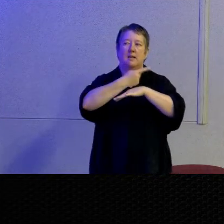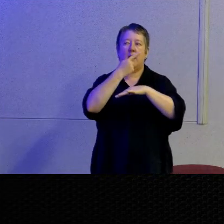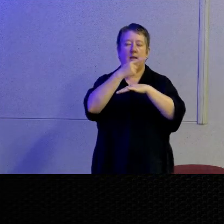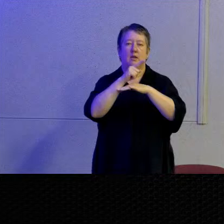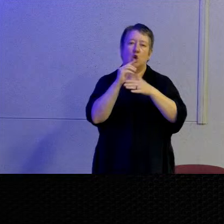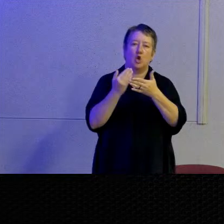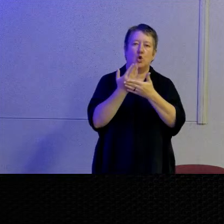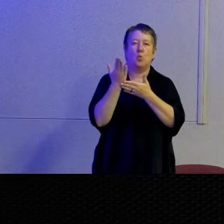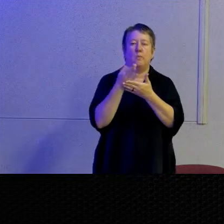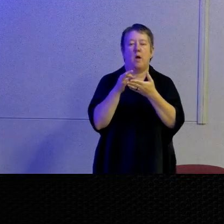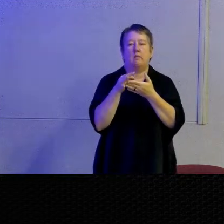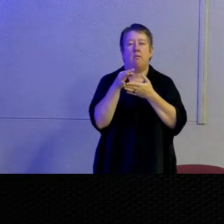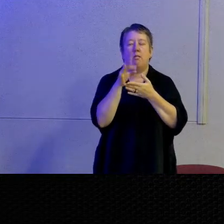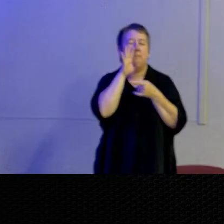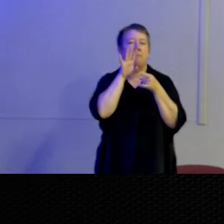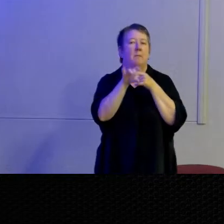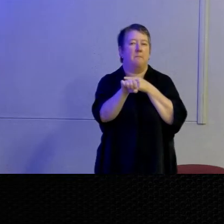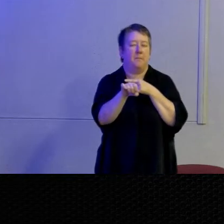new particle.